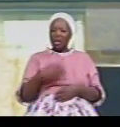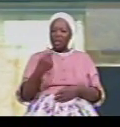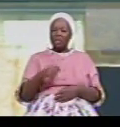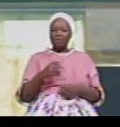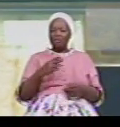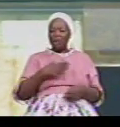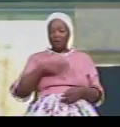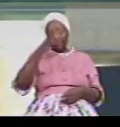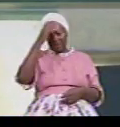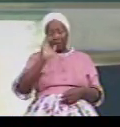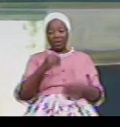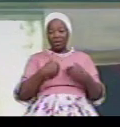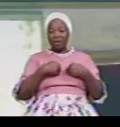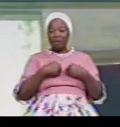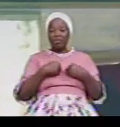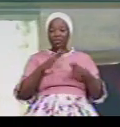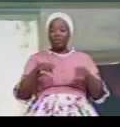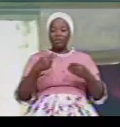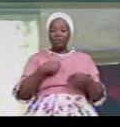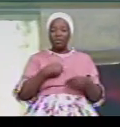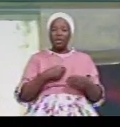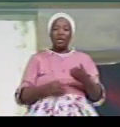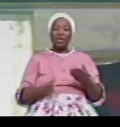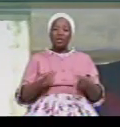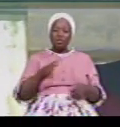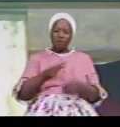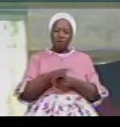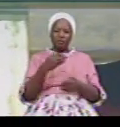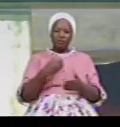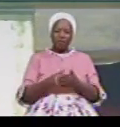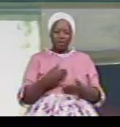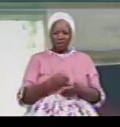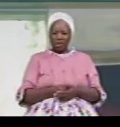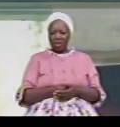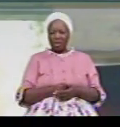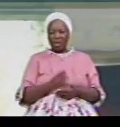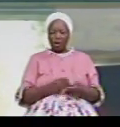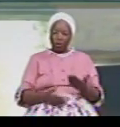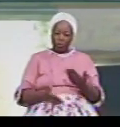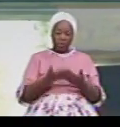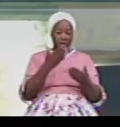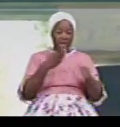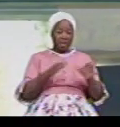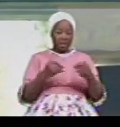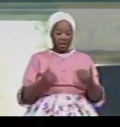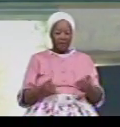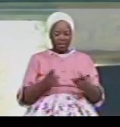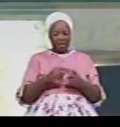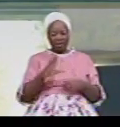was about to die. They will come in. They will go out. They'll be looking at him.